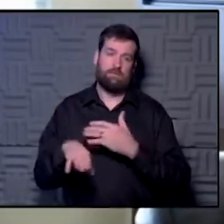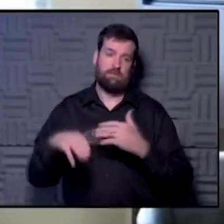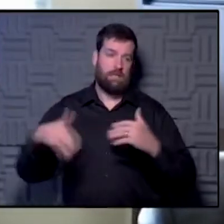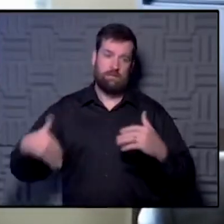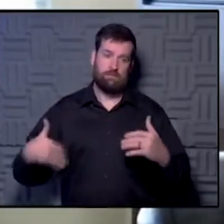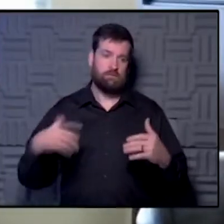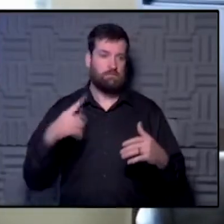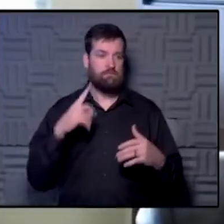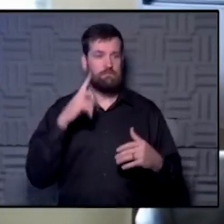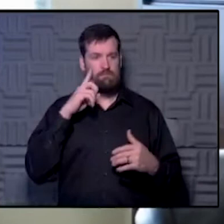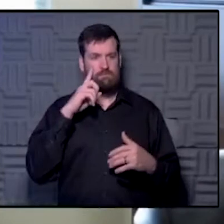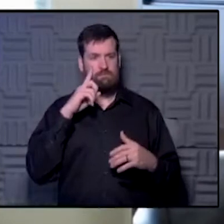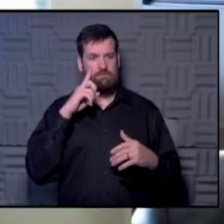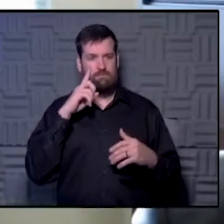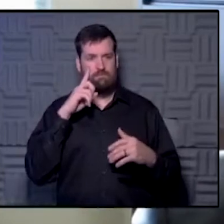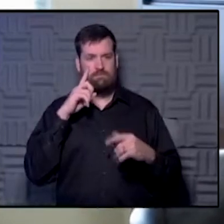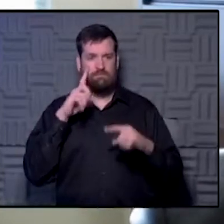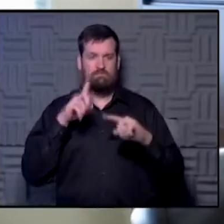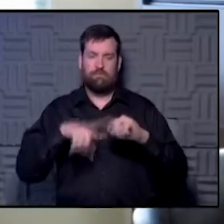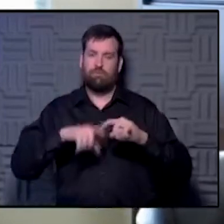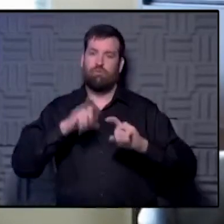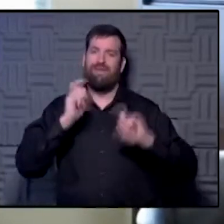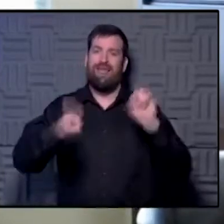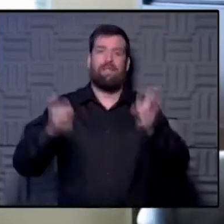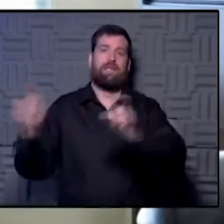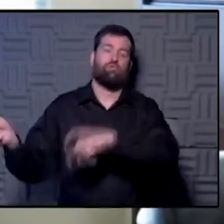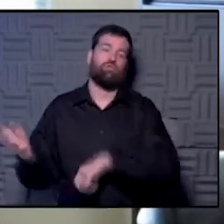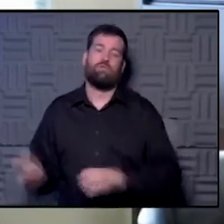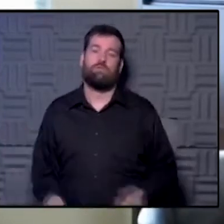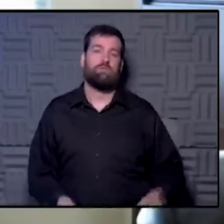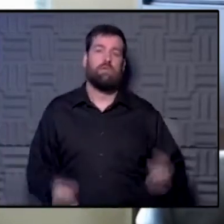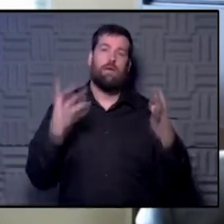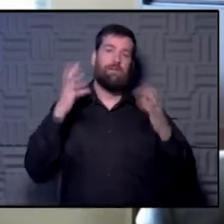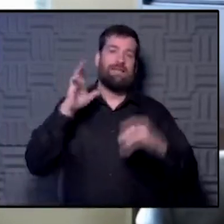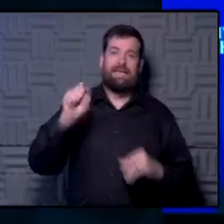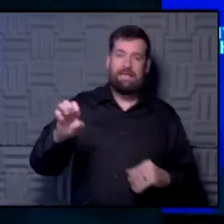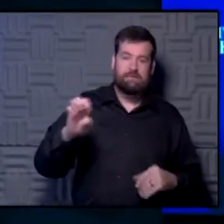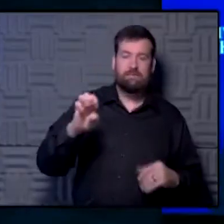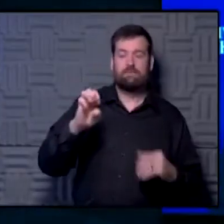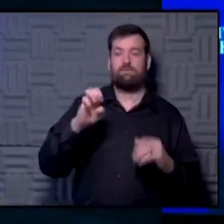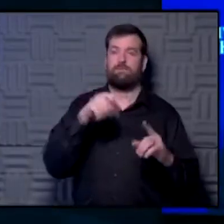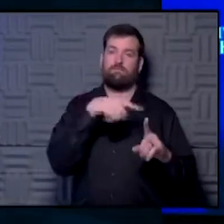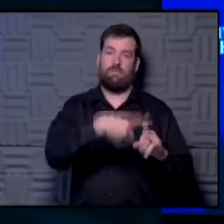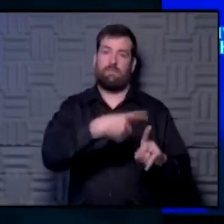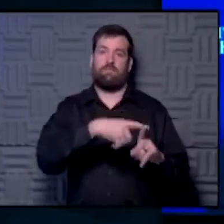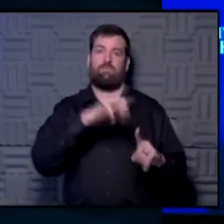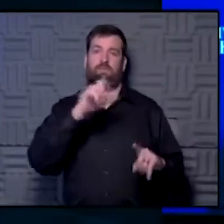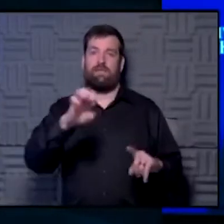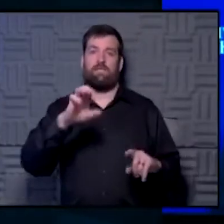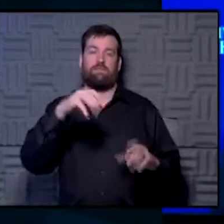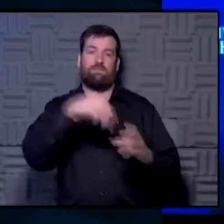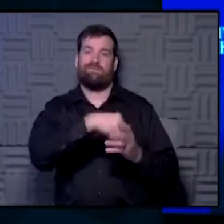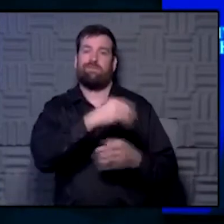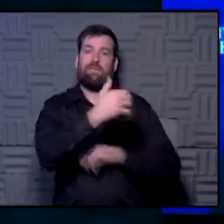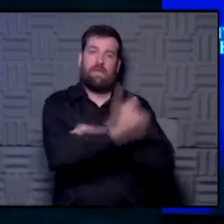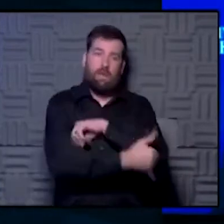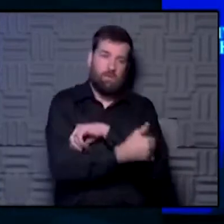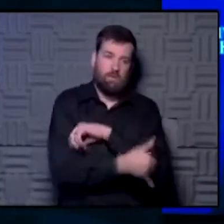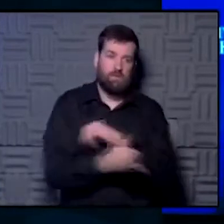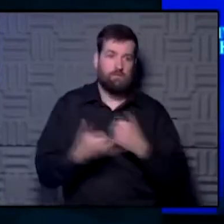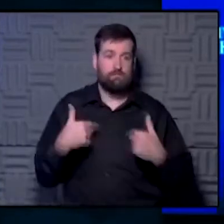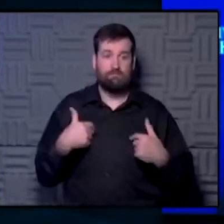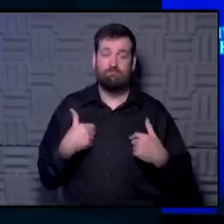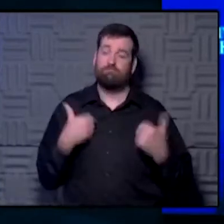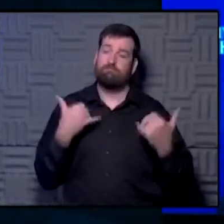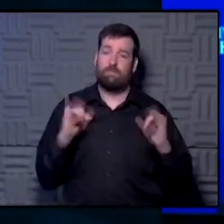I think they're basing it on allocation and caseload and positive cases within your county. So we're still